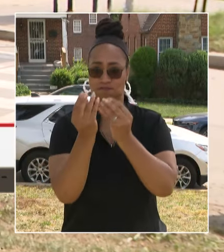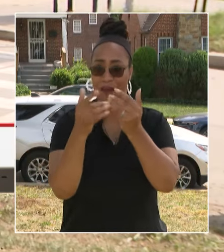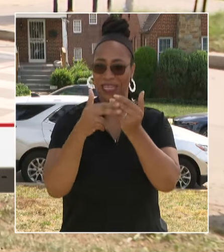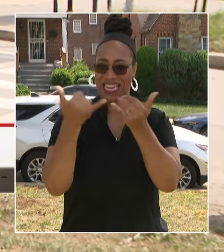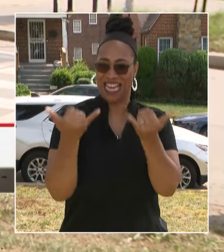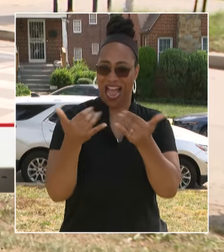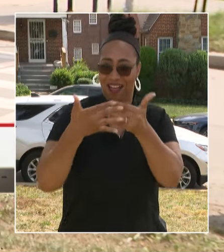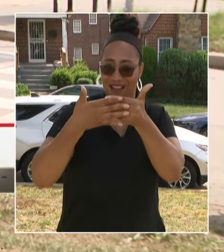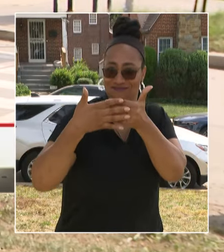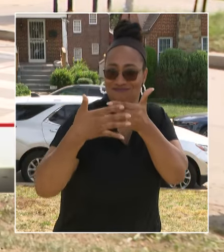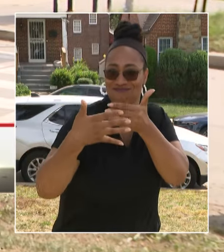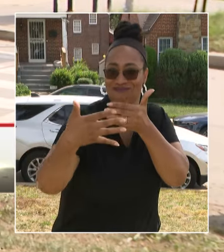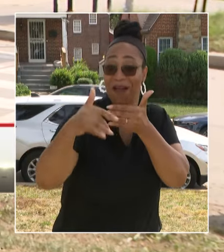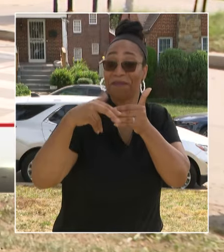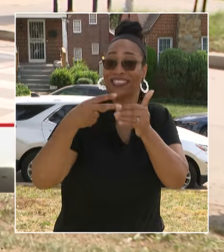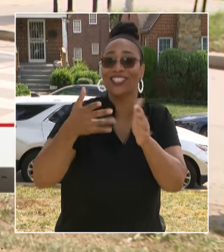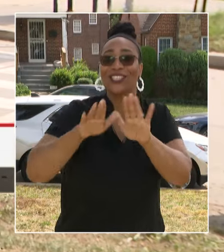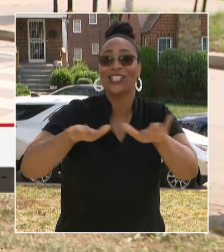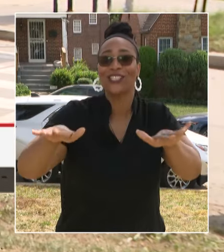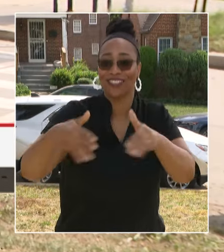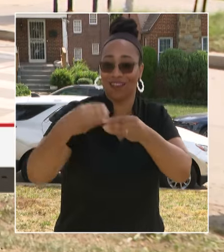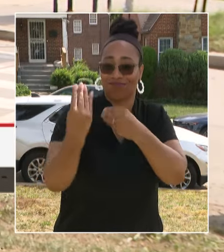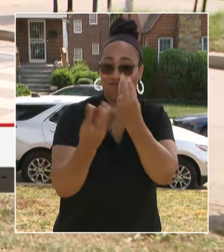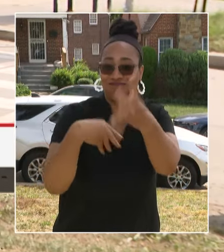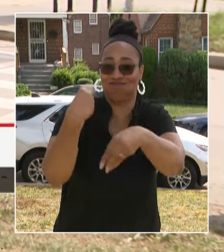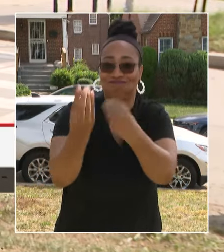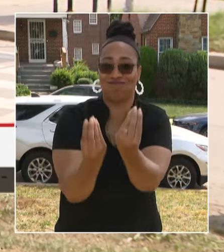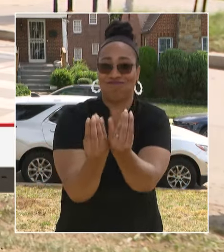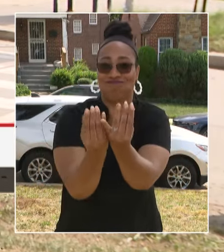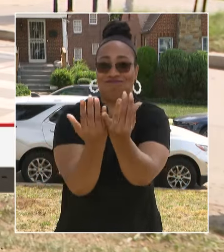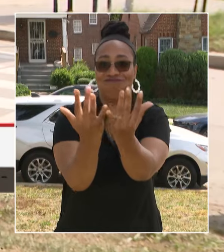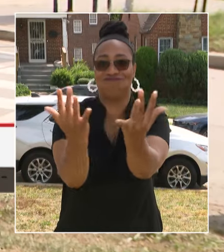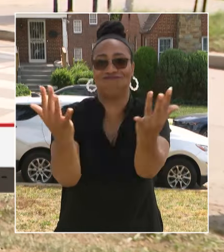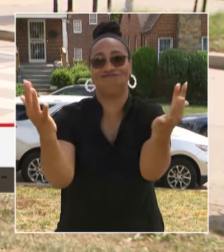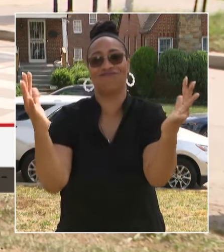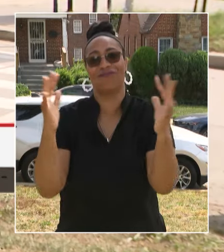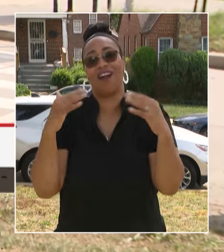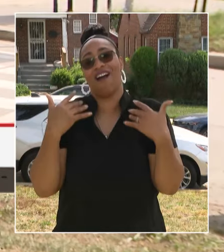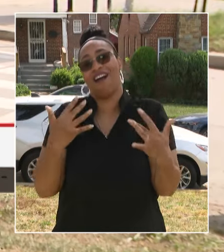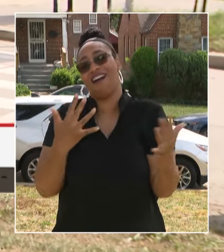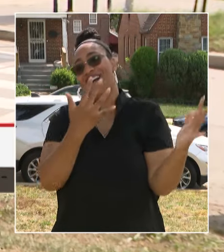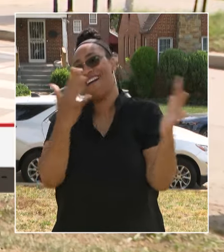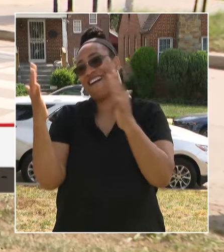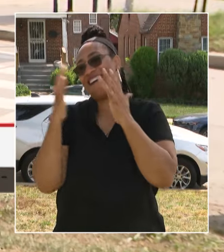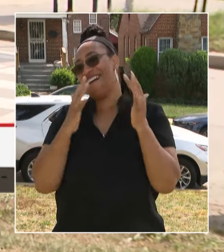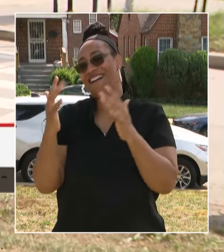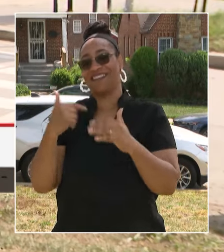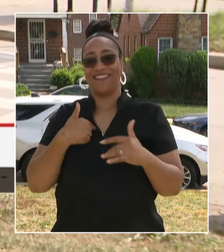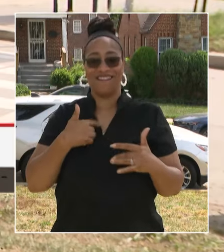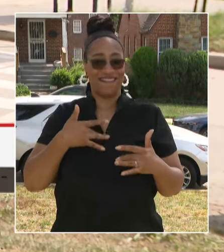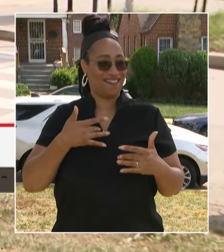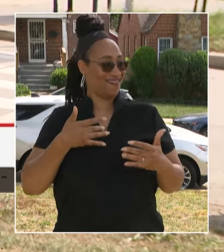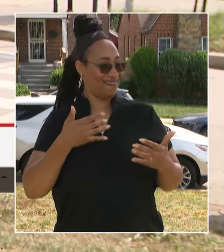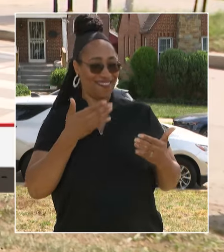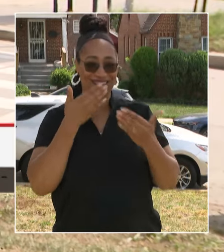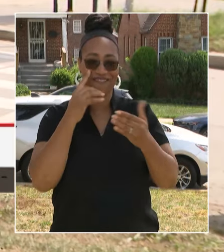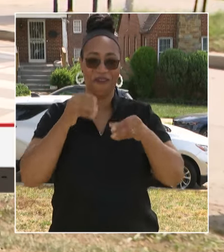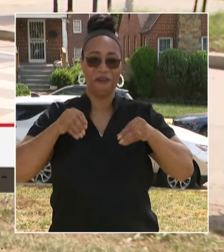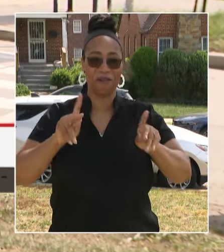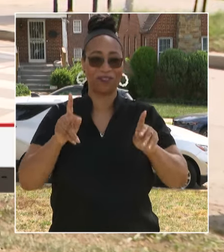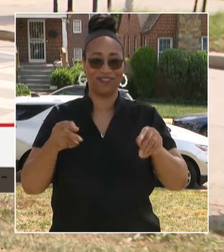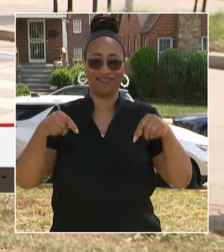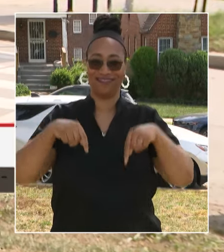giving me the opportunity to be here with you. I would be remiss if I didn't say I was joined here by my wife, Gwendolyn Evans Orange, and she is also